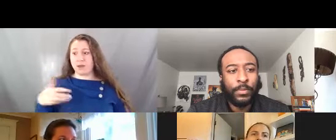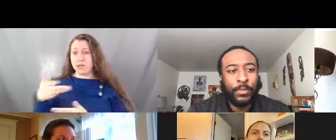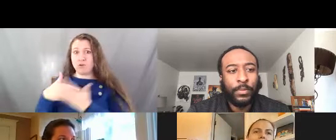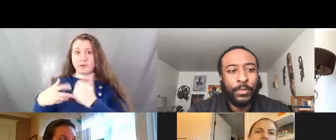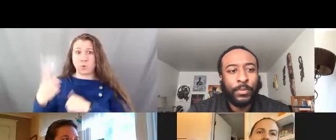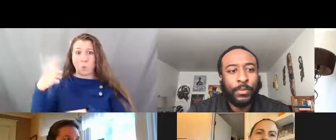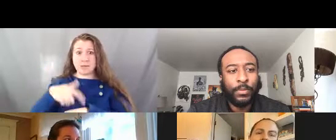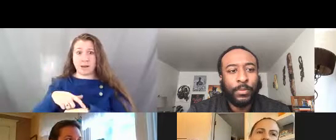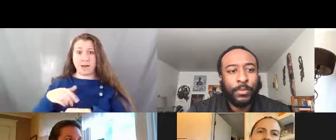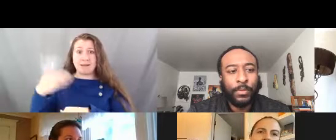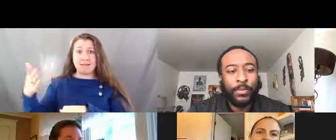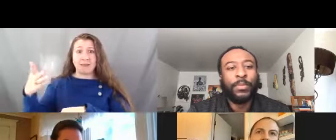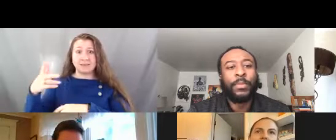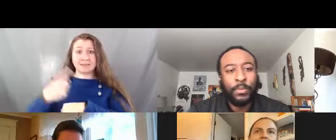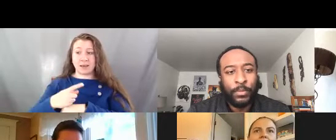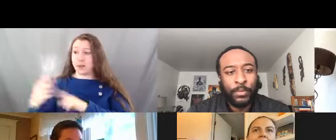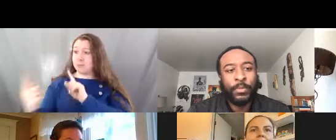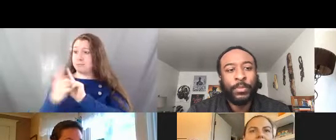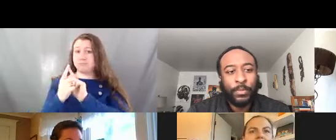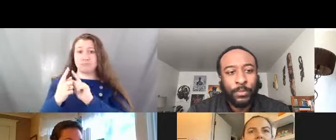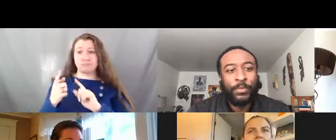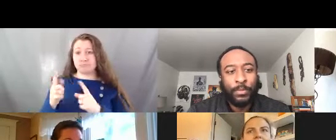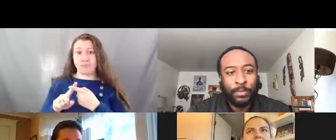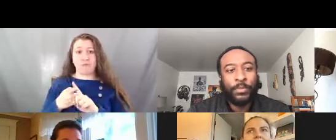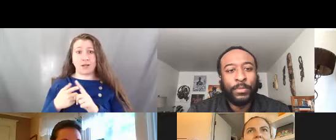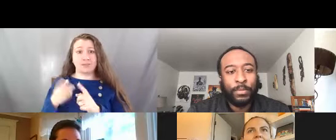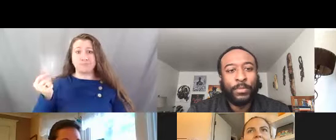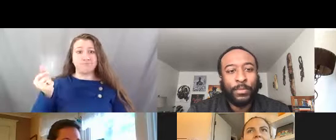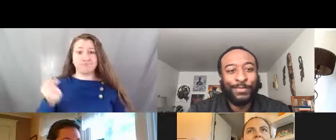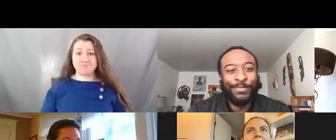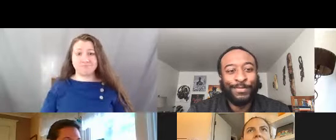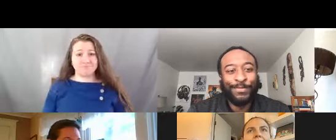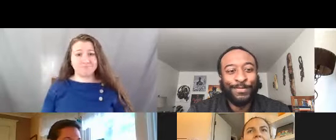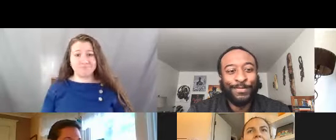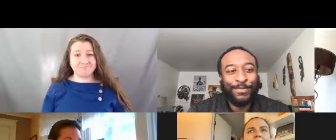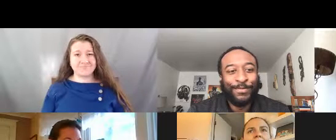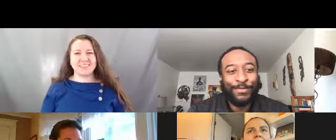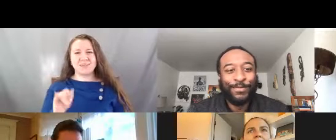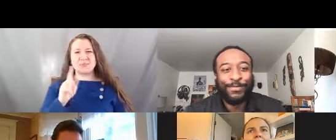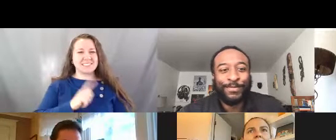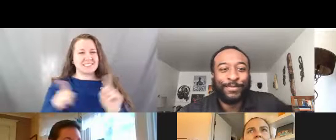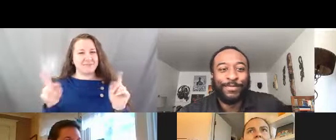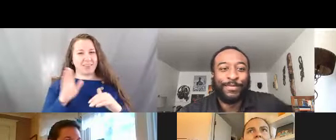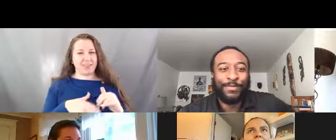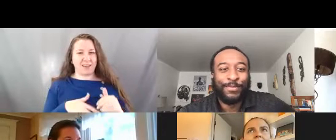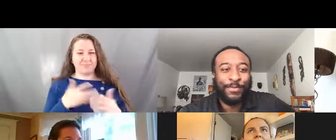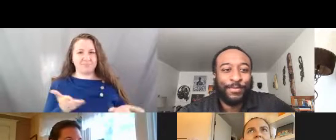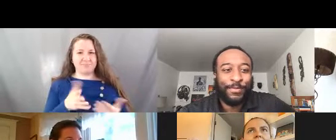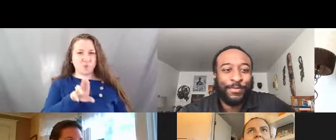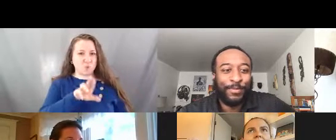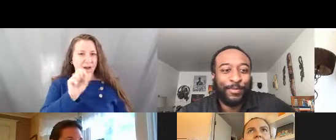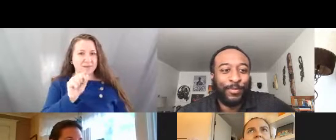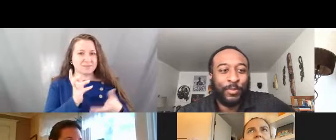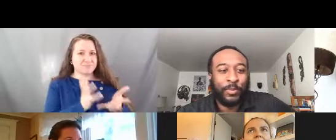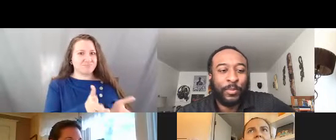person would just come up to you and talk to you like you knew them for years. And that was very different when I came here. Uh, when I